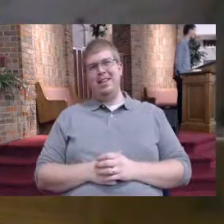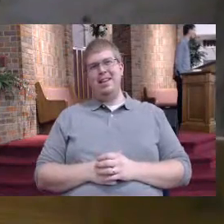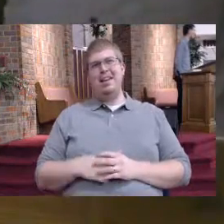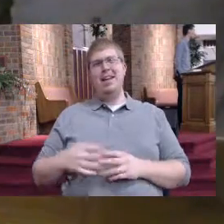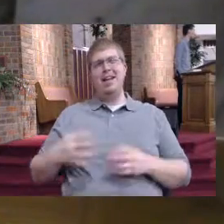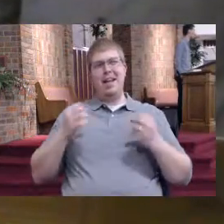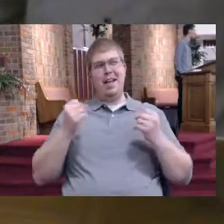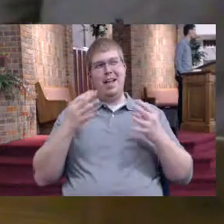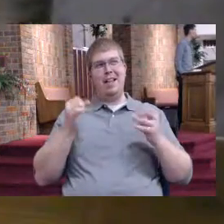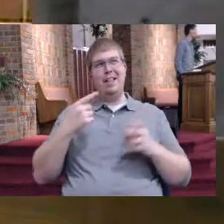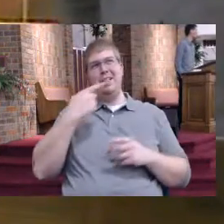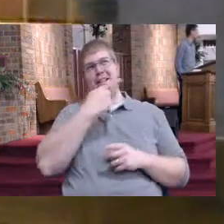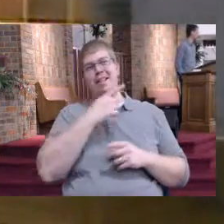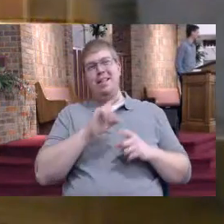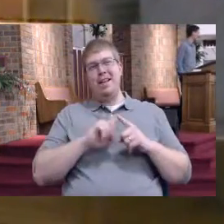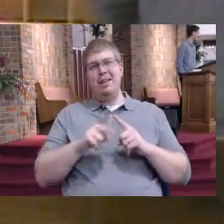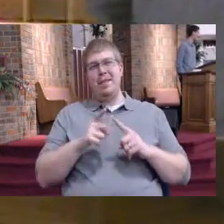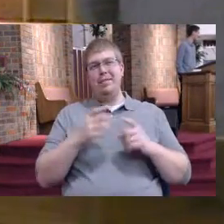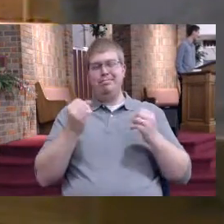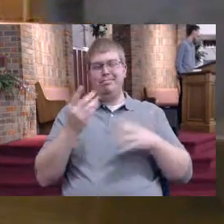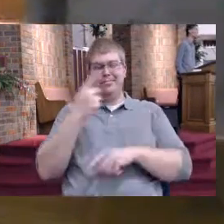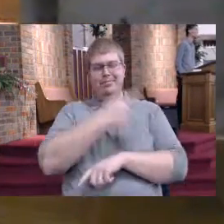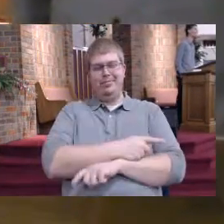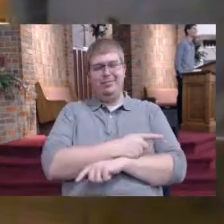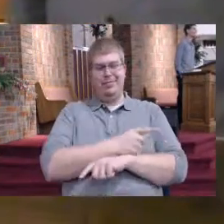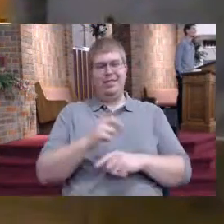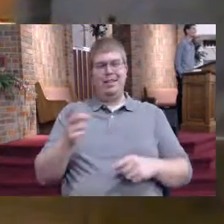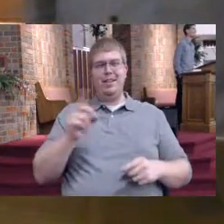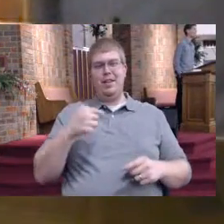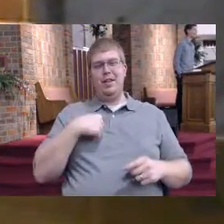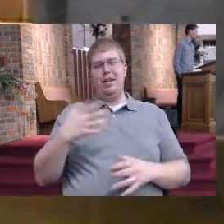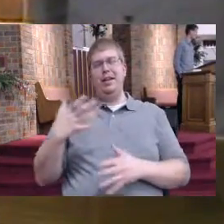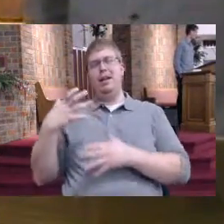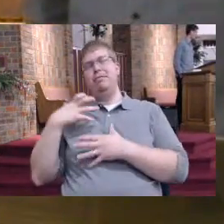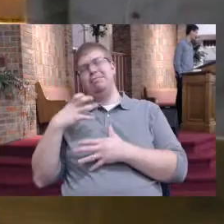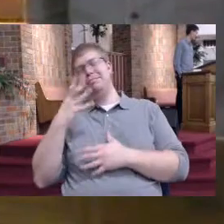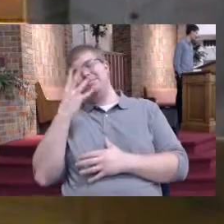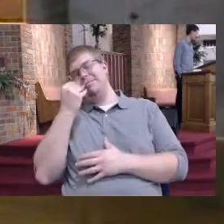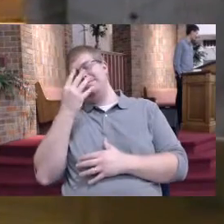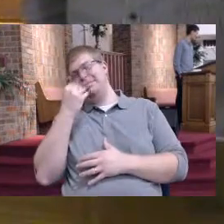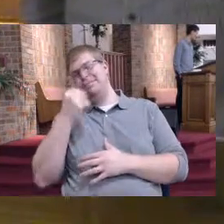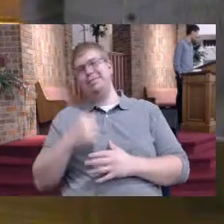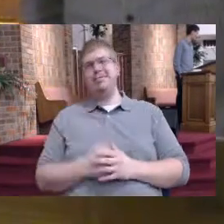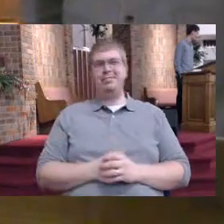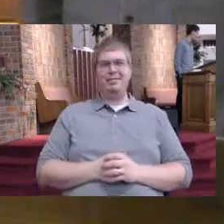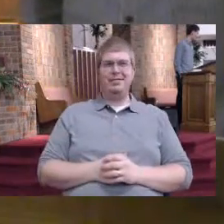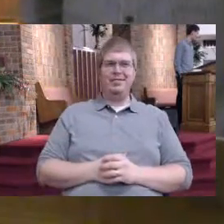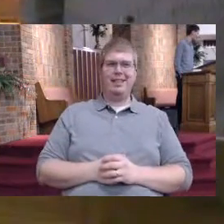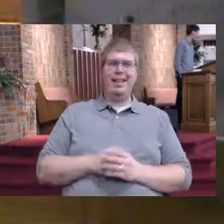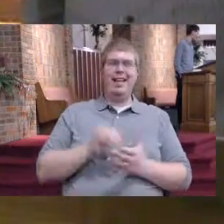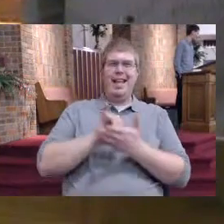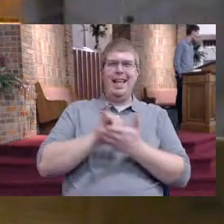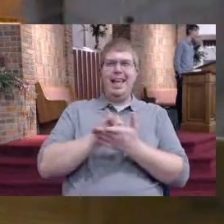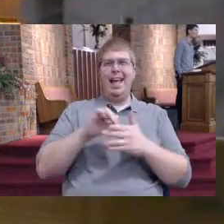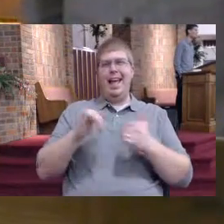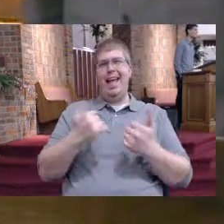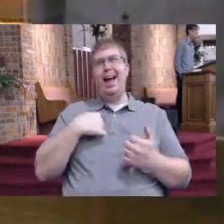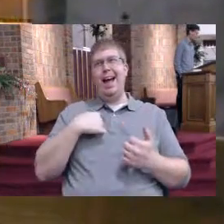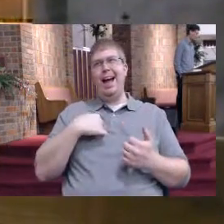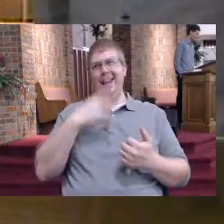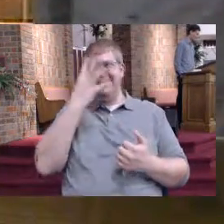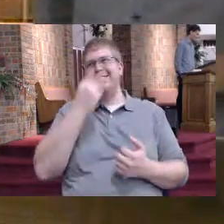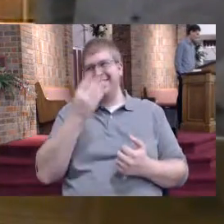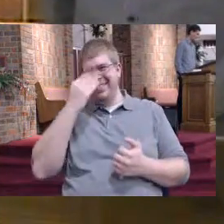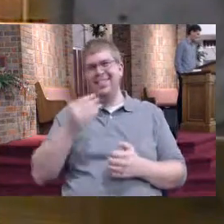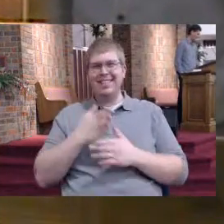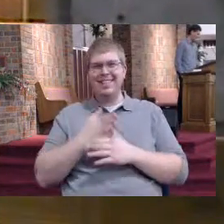of them. There were a lot of days where Maddie and I were just kind of cuddling, taking a nap on the couch. So that's sort of how I slept through those first couple years of